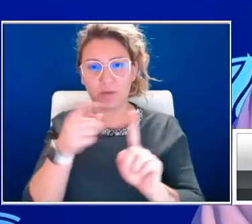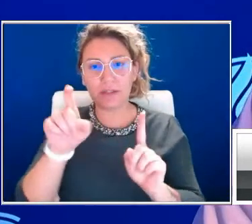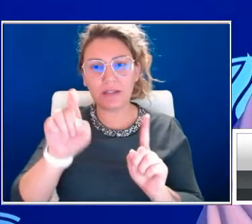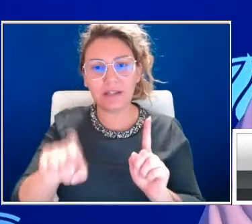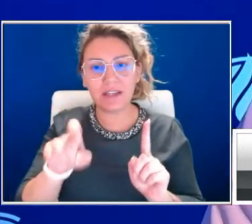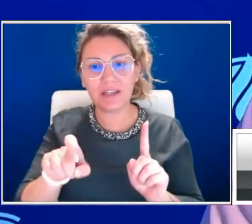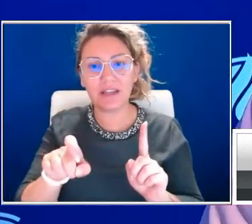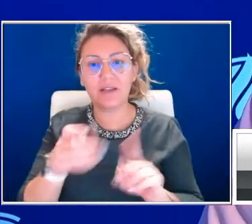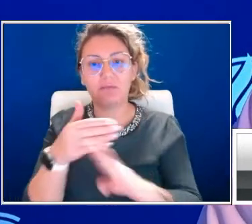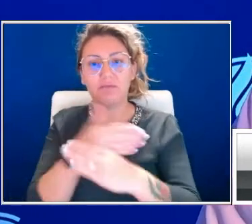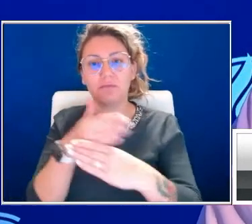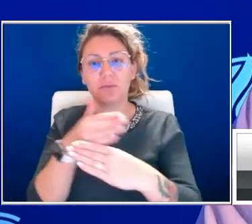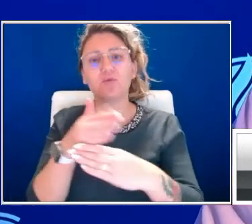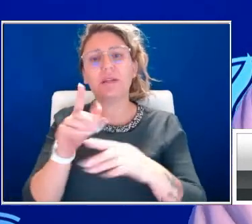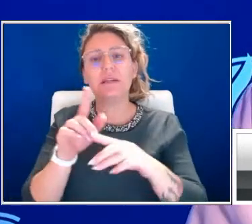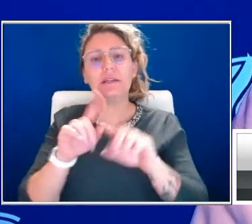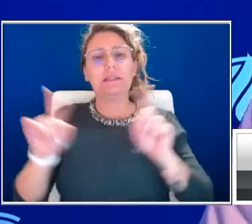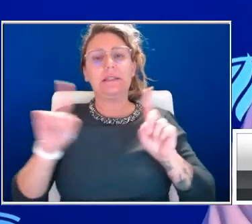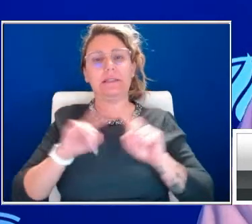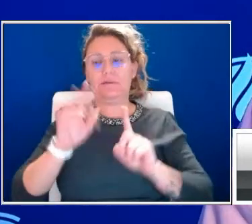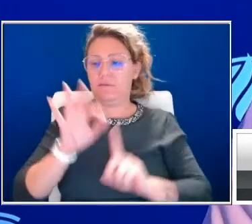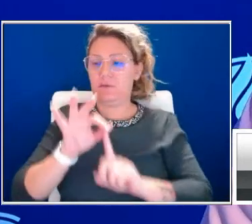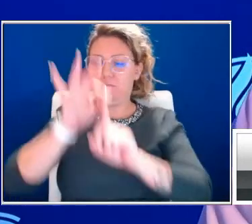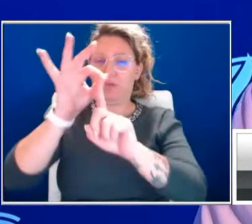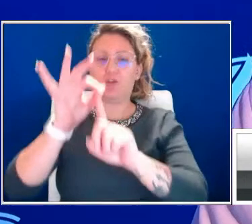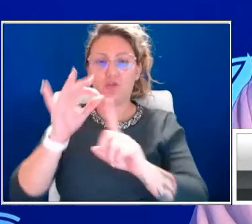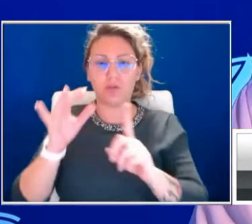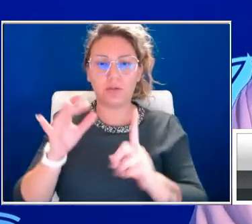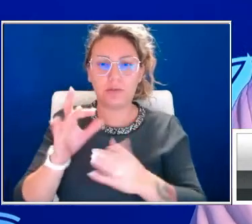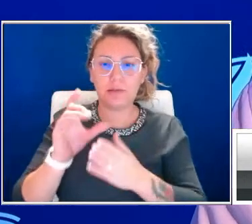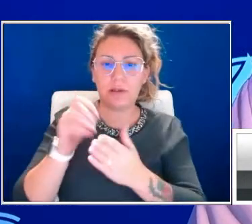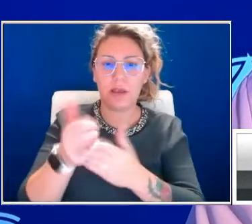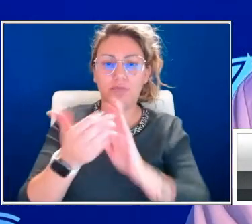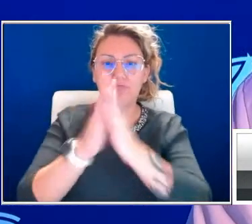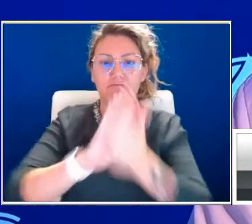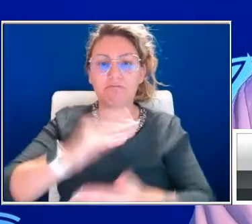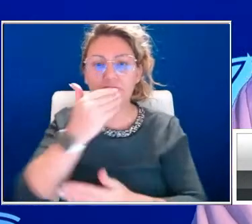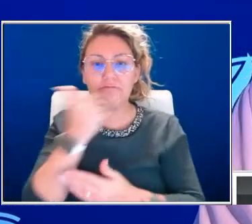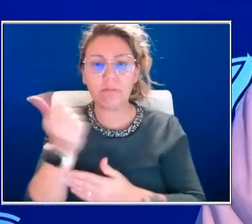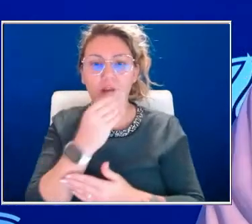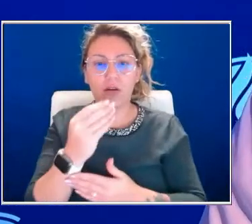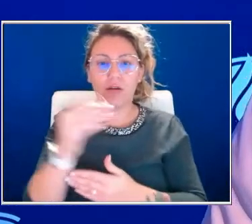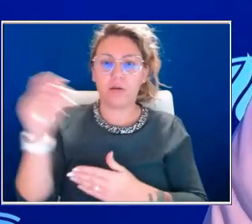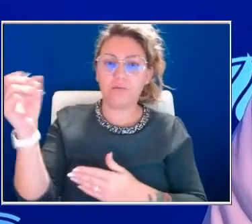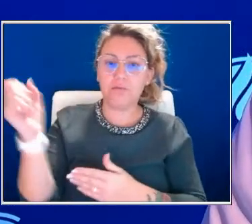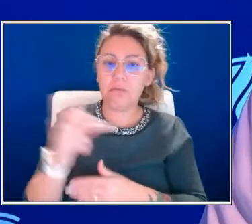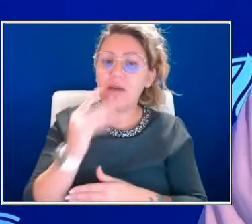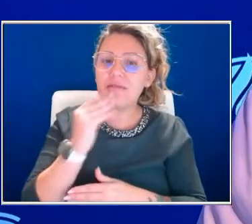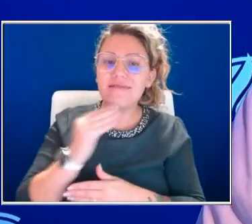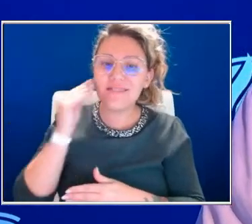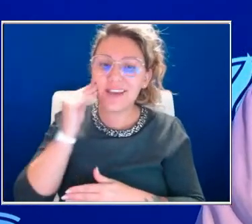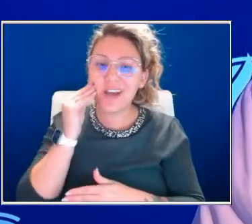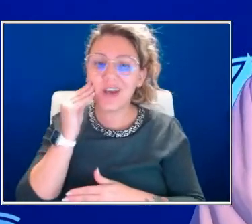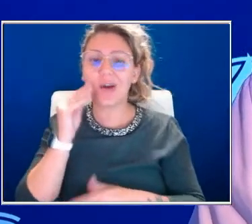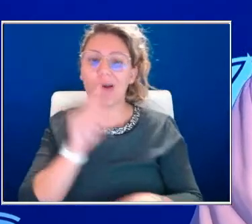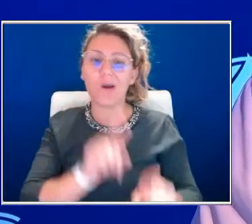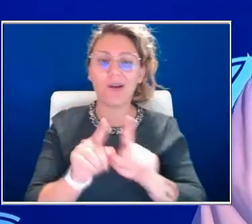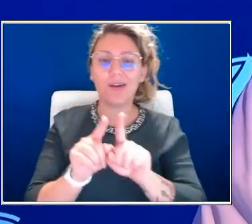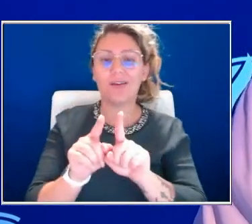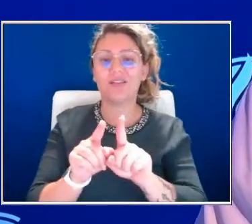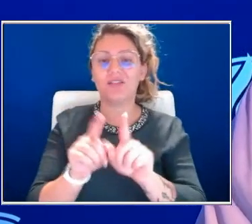different specialties to help get you better and get you back home. And of course, we're also going to continue to endorse.